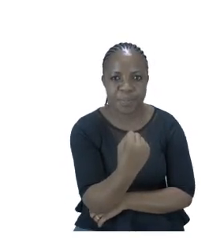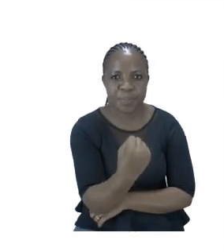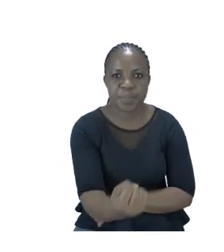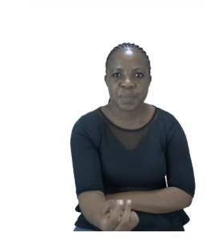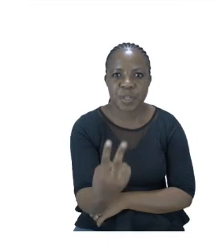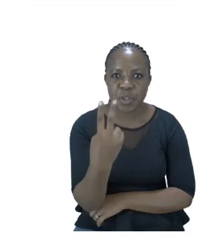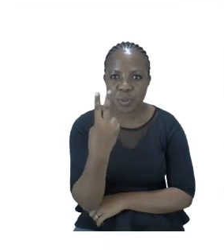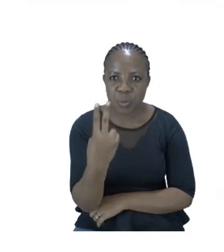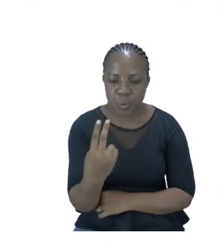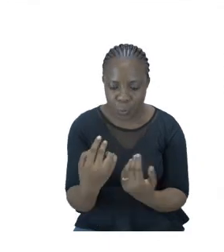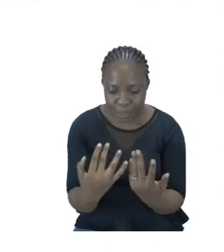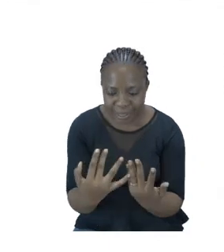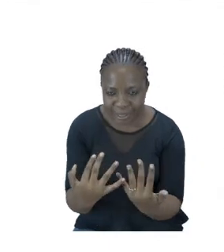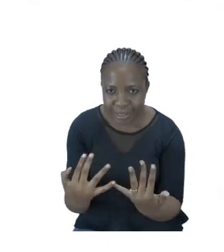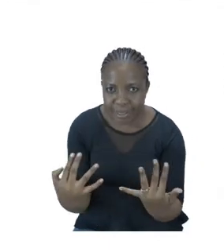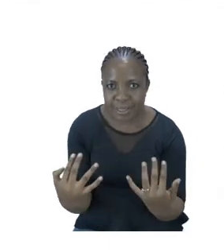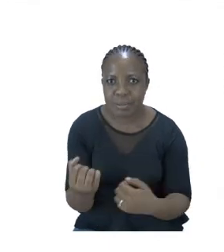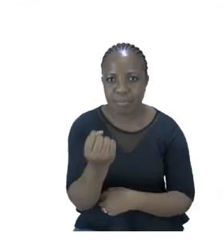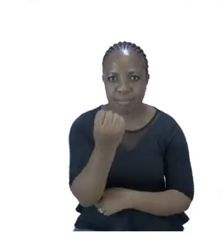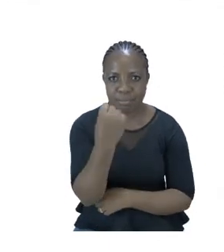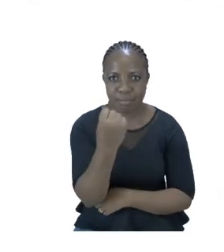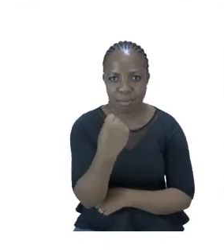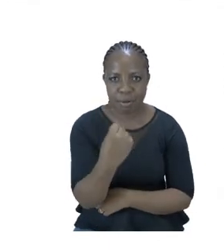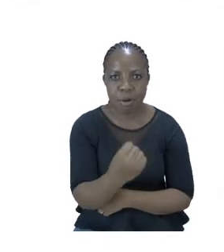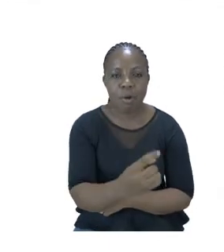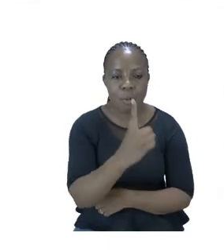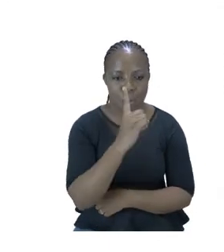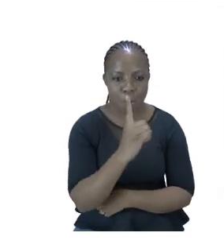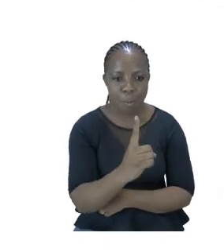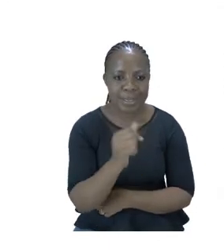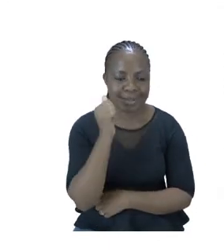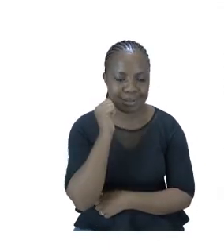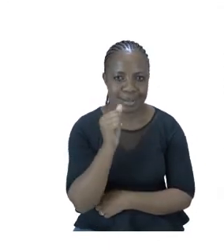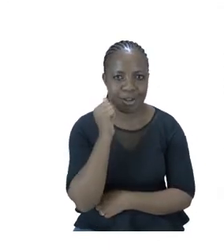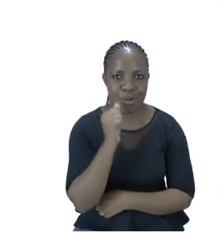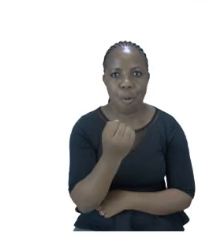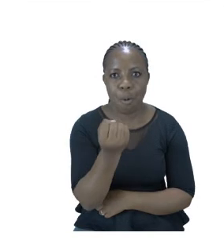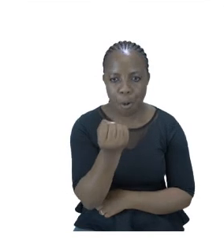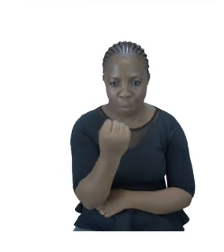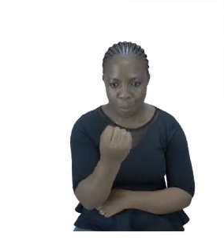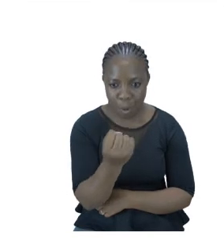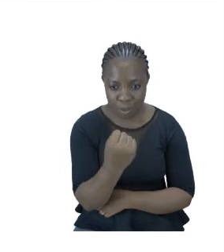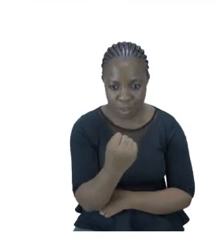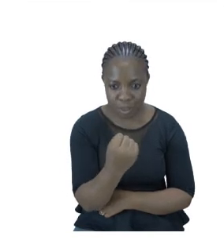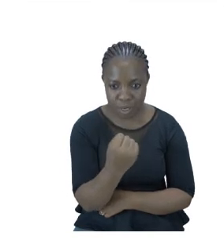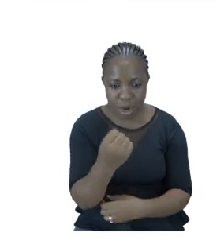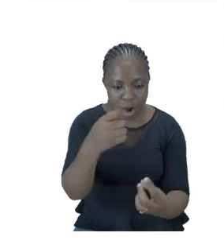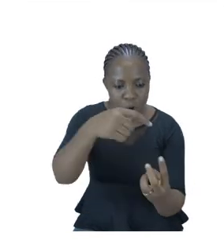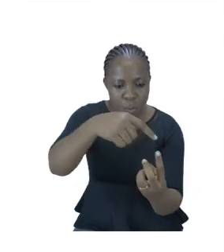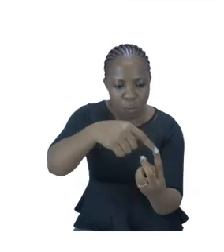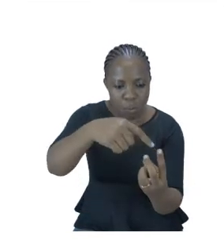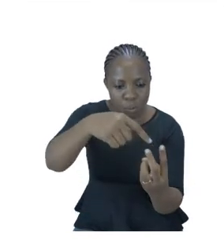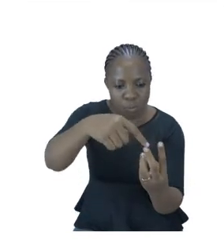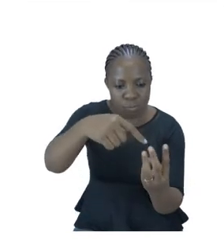two green balls, and one yellow ball. How